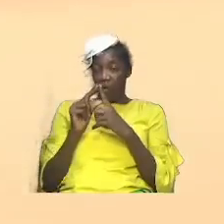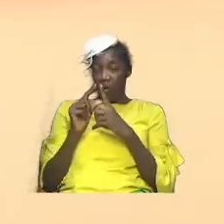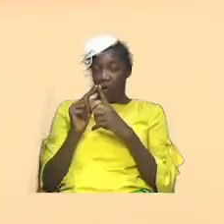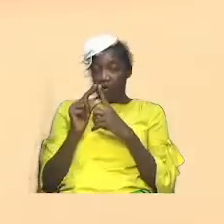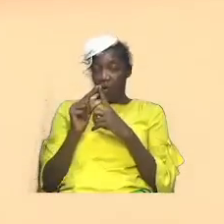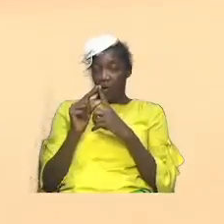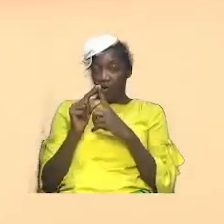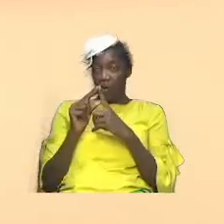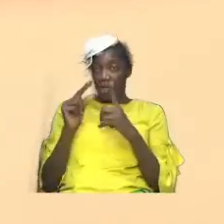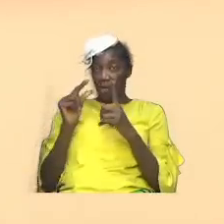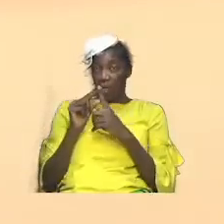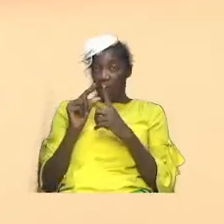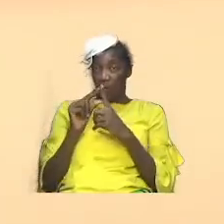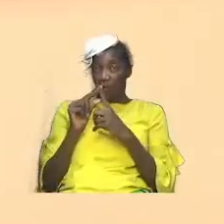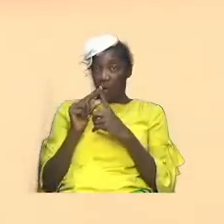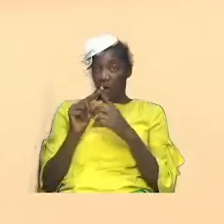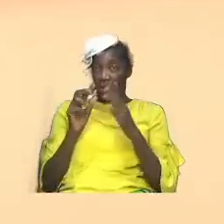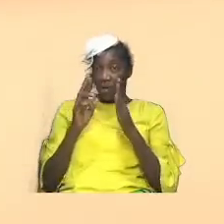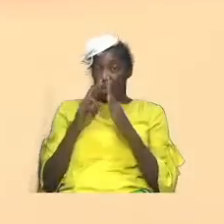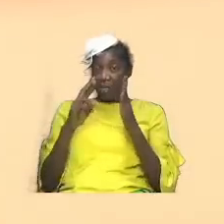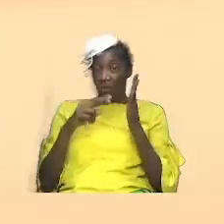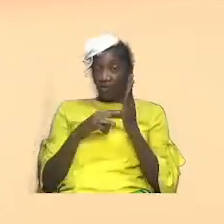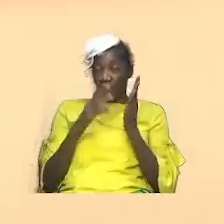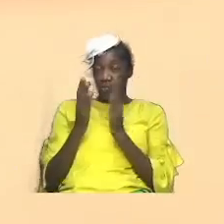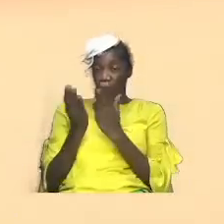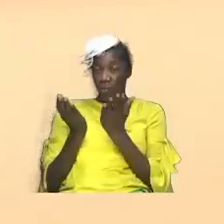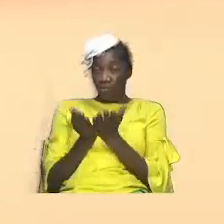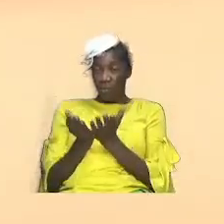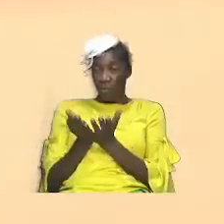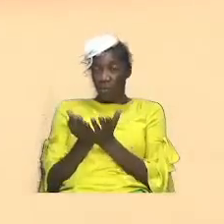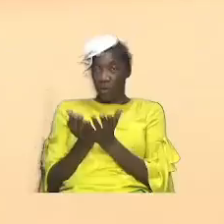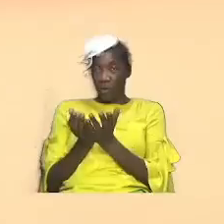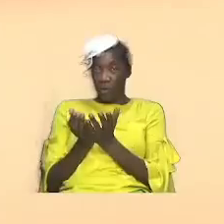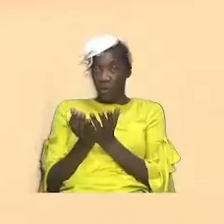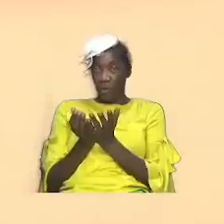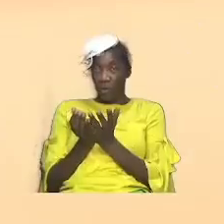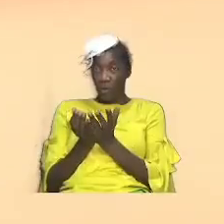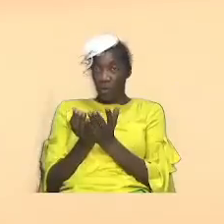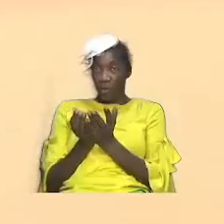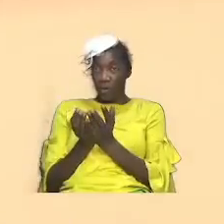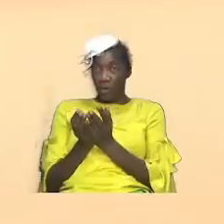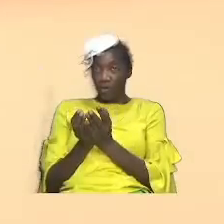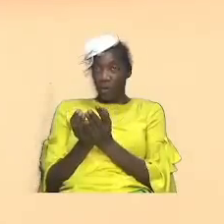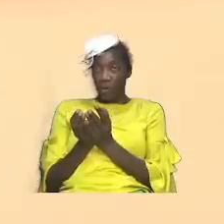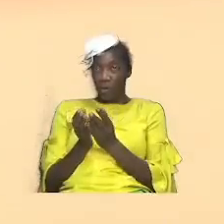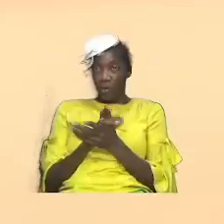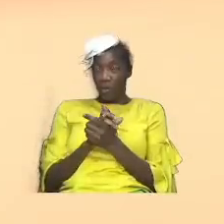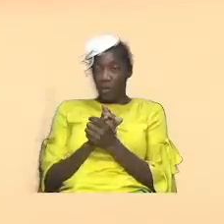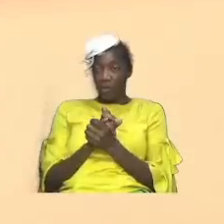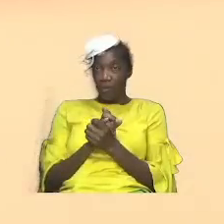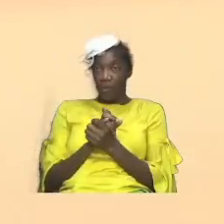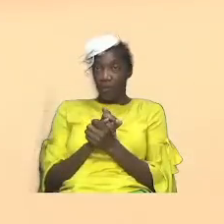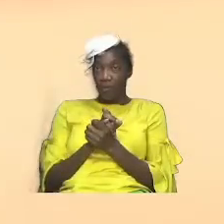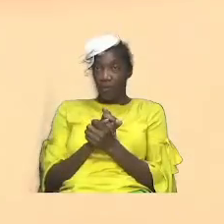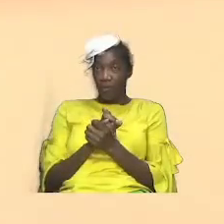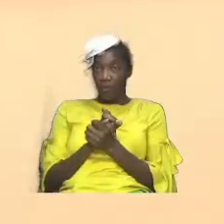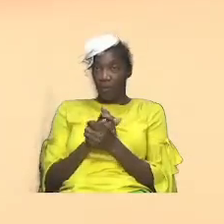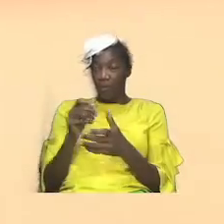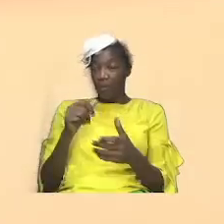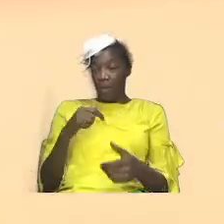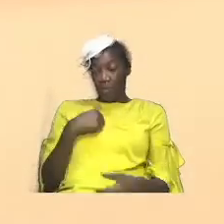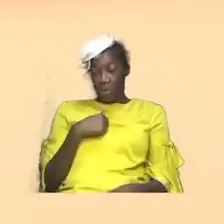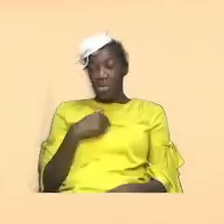The word is the rule book. So I'm not convicted. So what? Oh, I'm